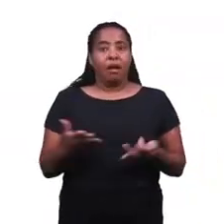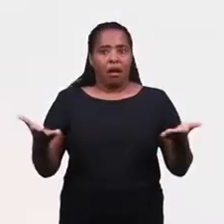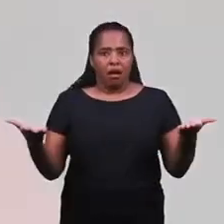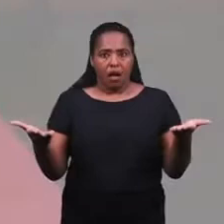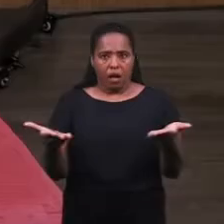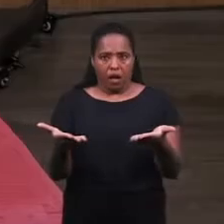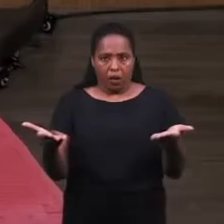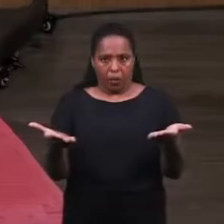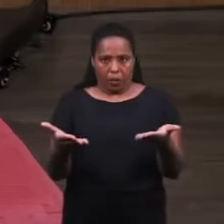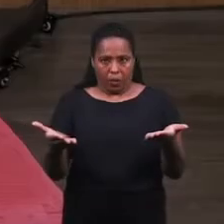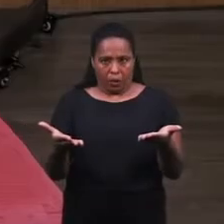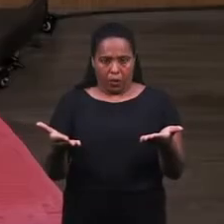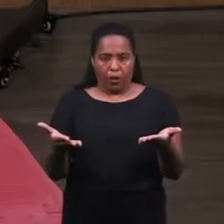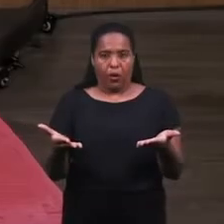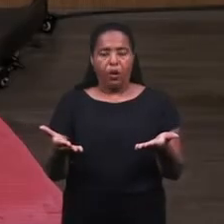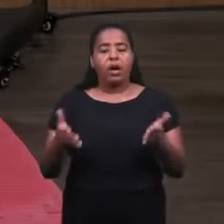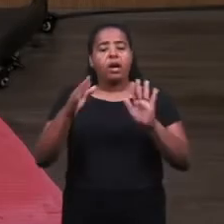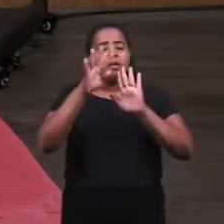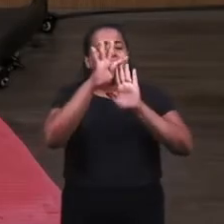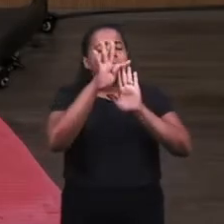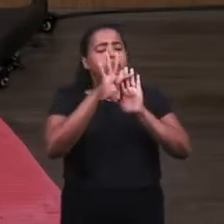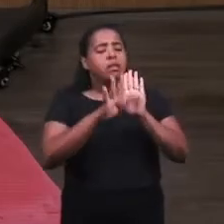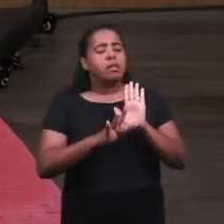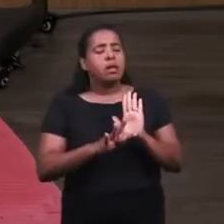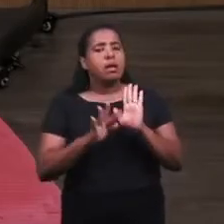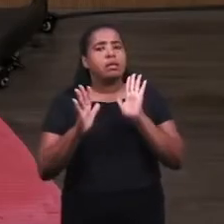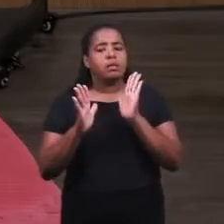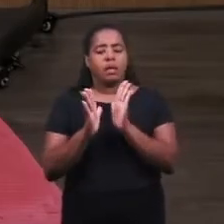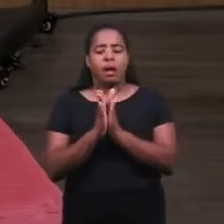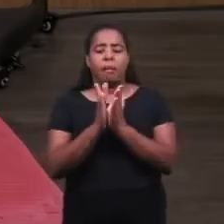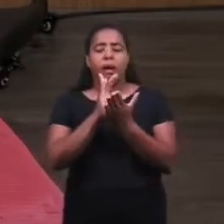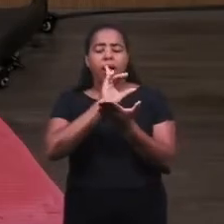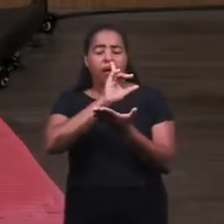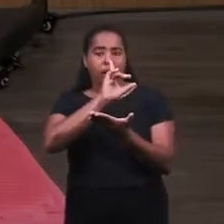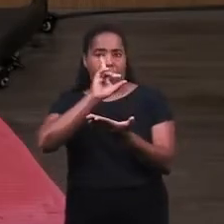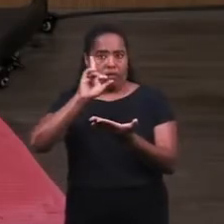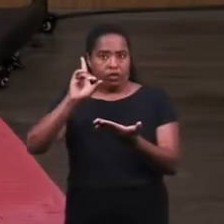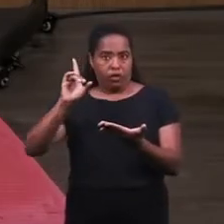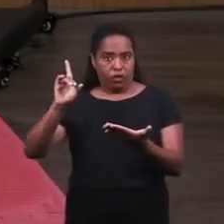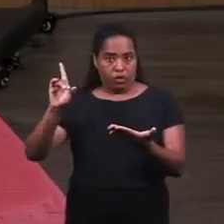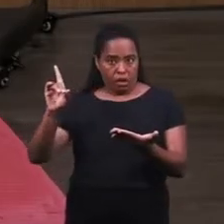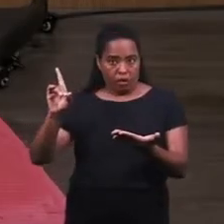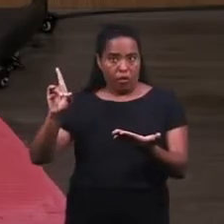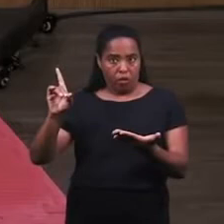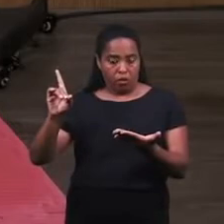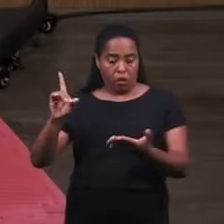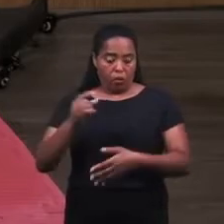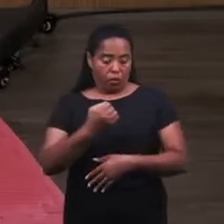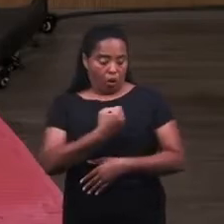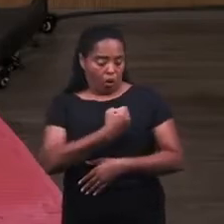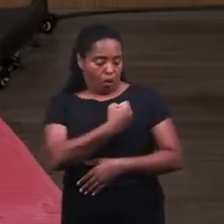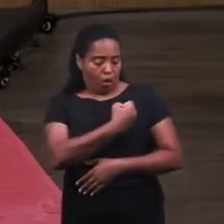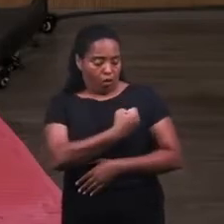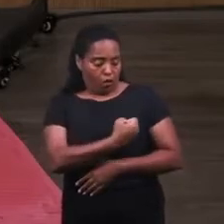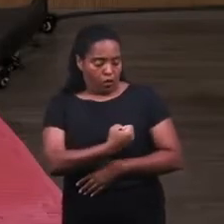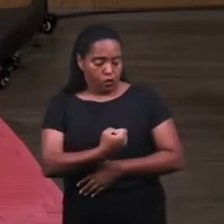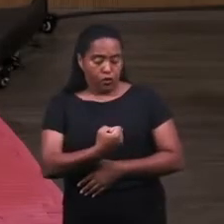And now, I'm going to read a text that's written here in the book of